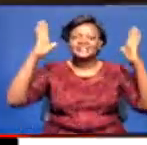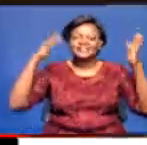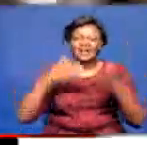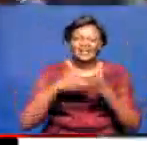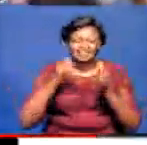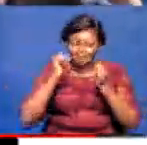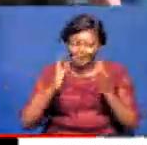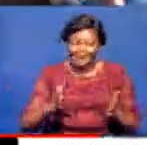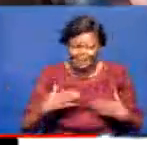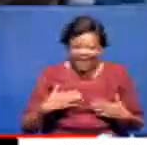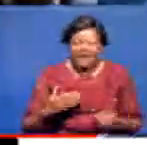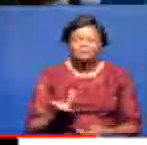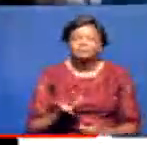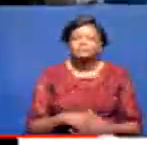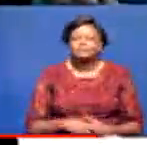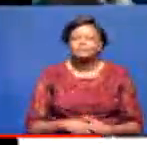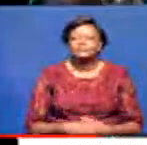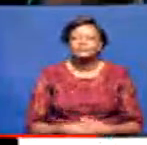competitors.